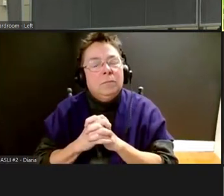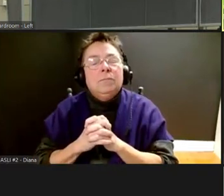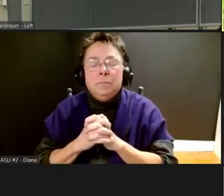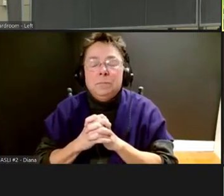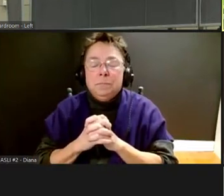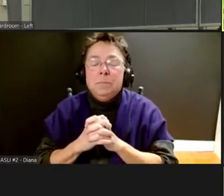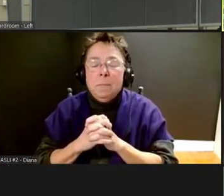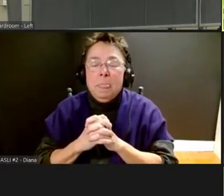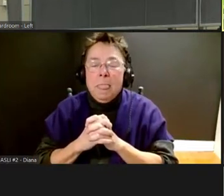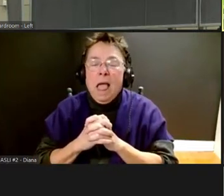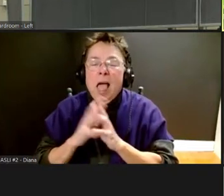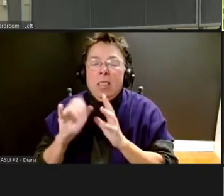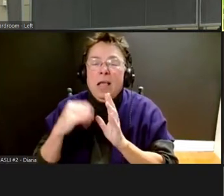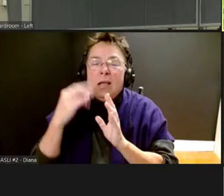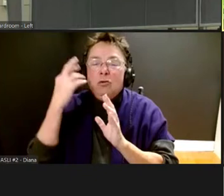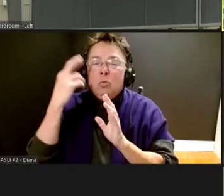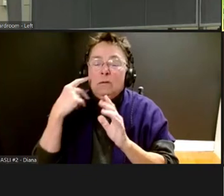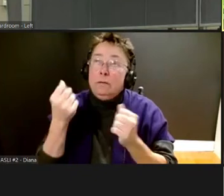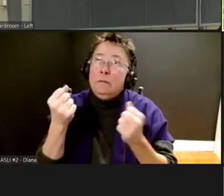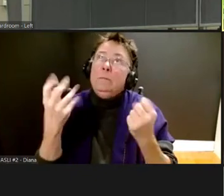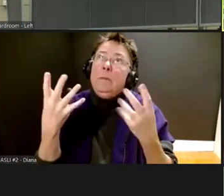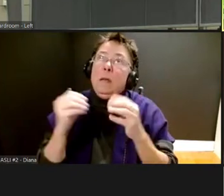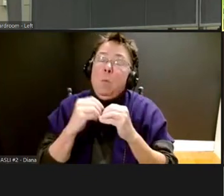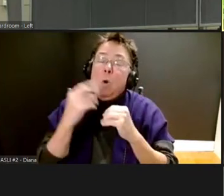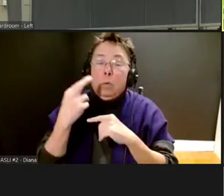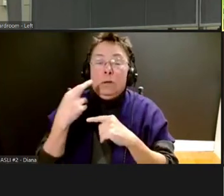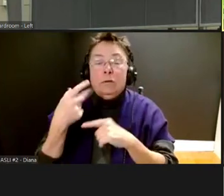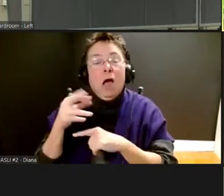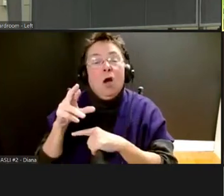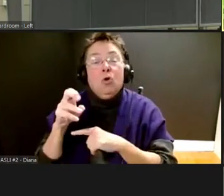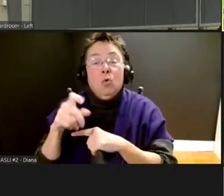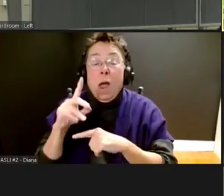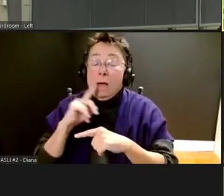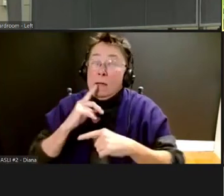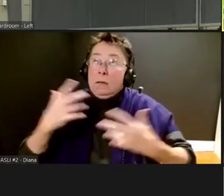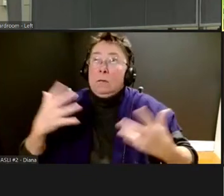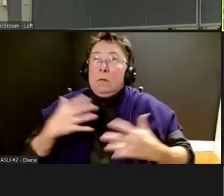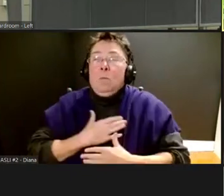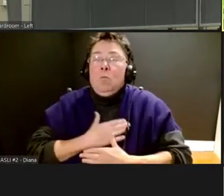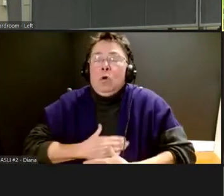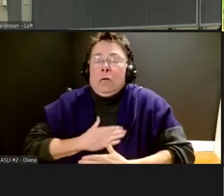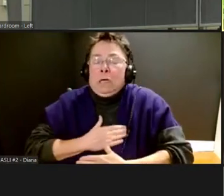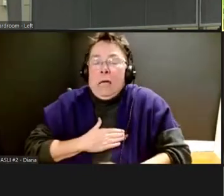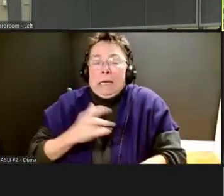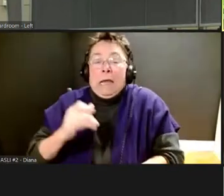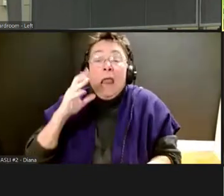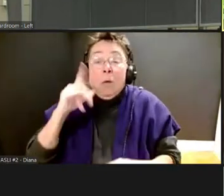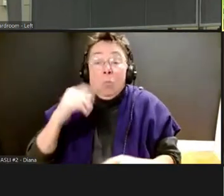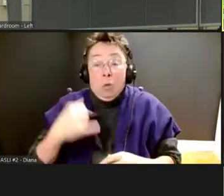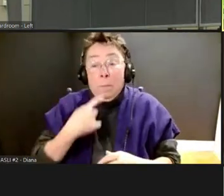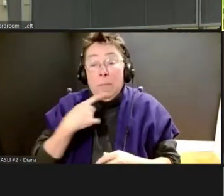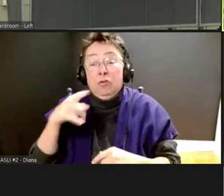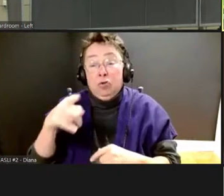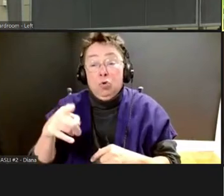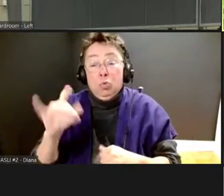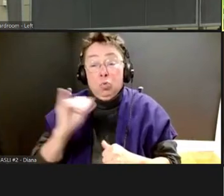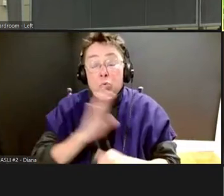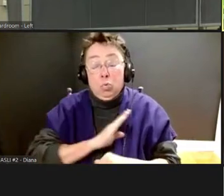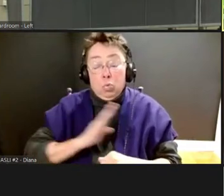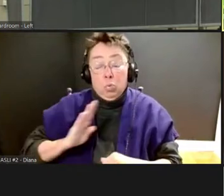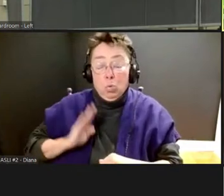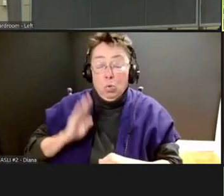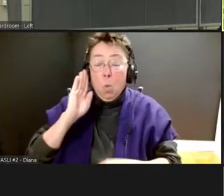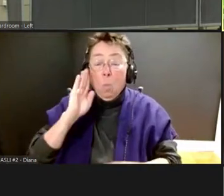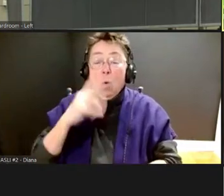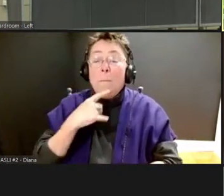It is for these reasons and many more why Greg is greatly appreciated and will be sorely missed by the board and by